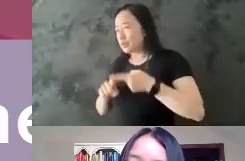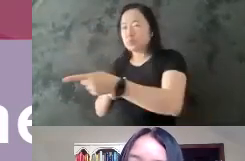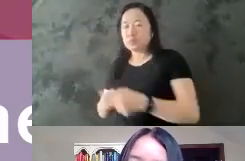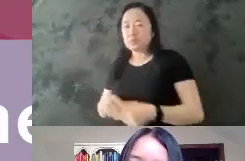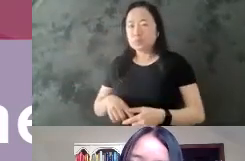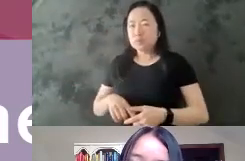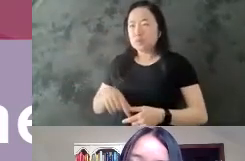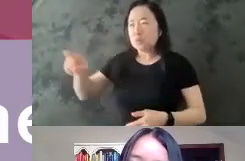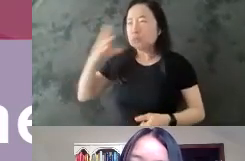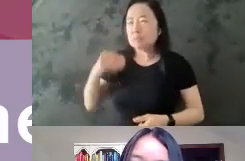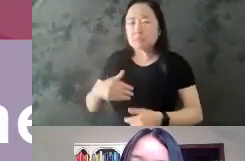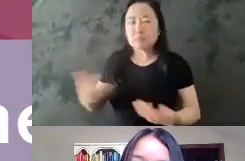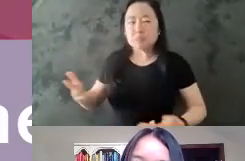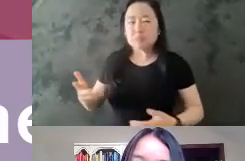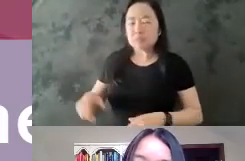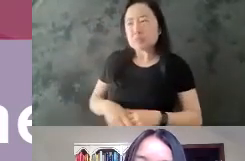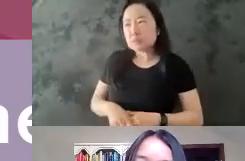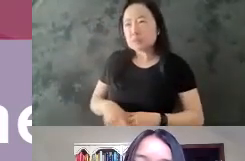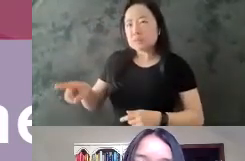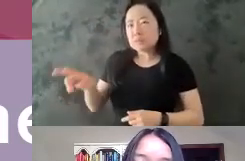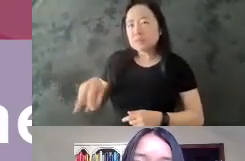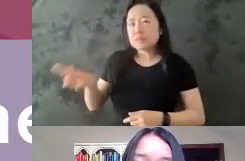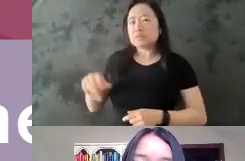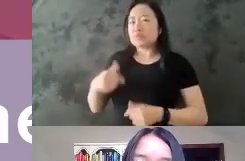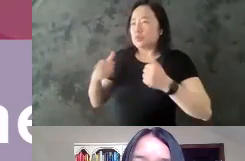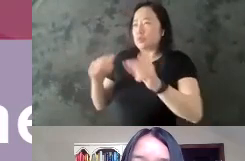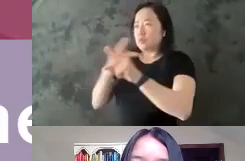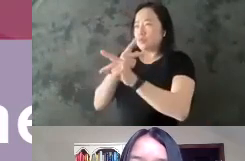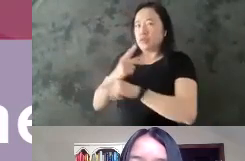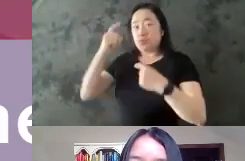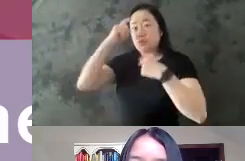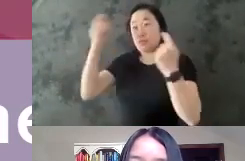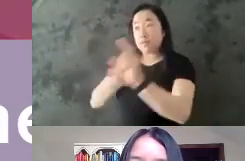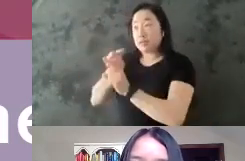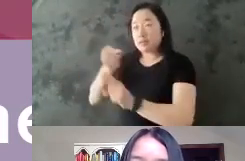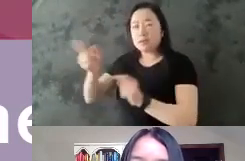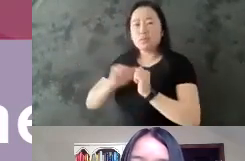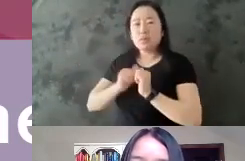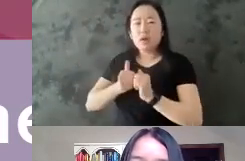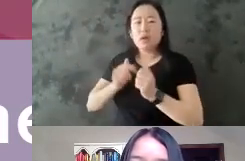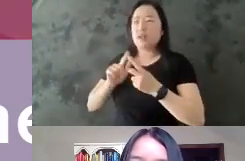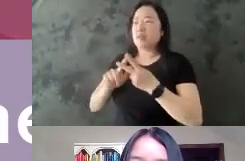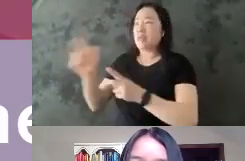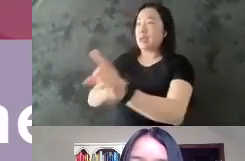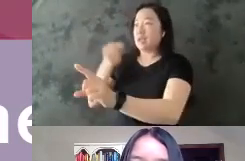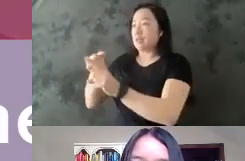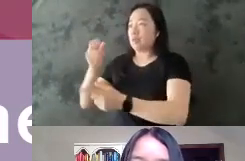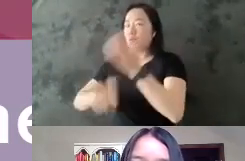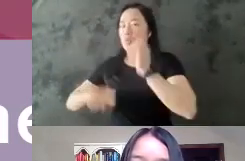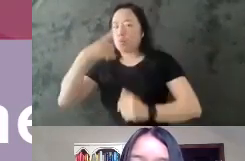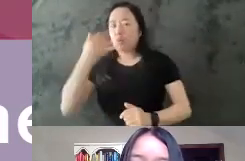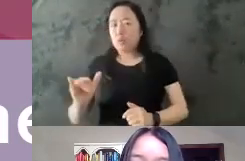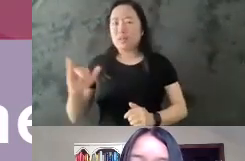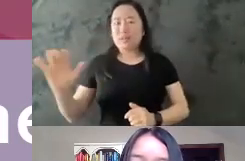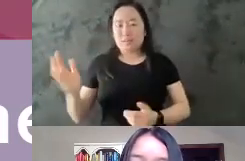trying to really understand how trauma is impacting individuals and how those impacts might play out in different settings in that person's